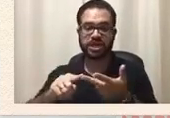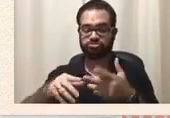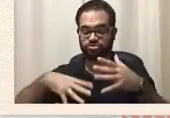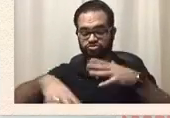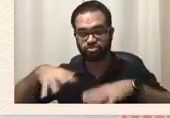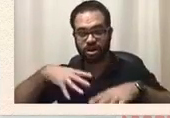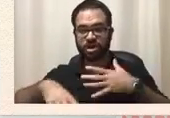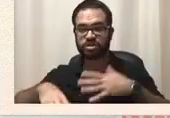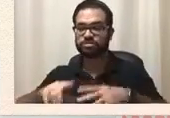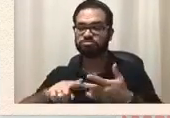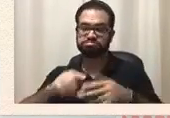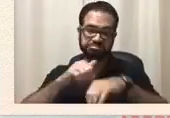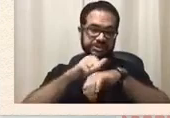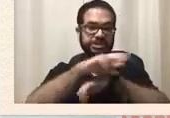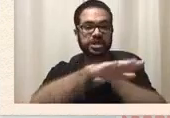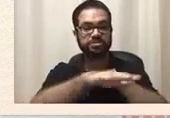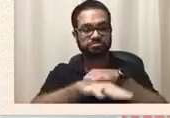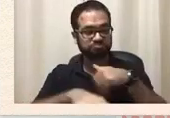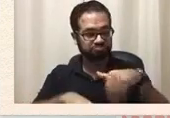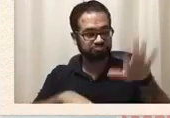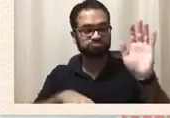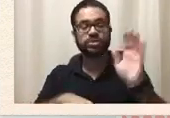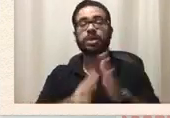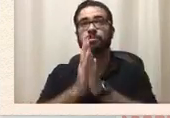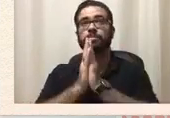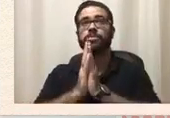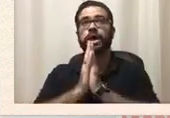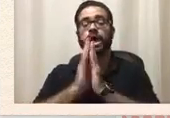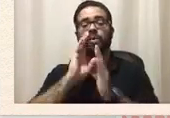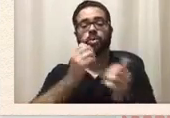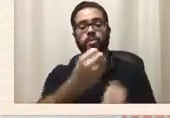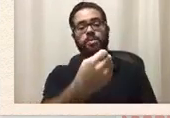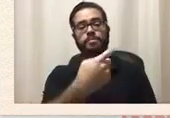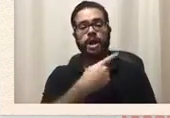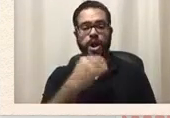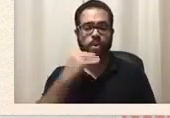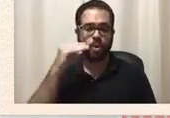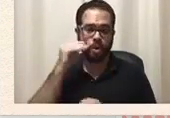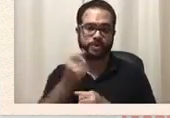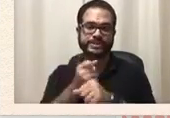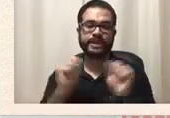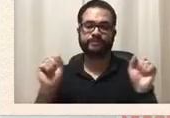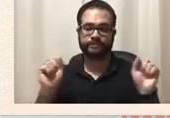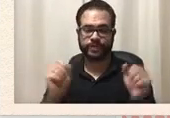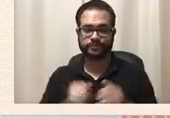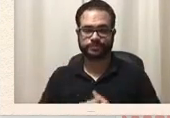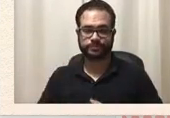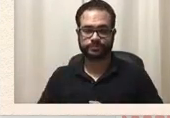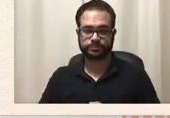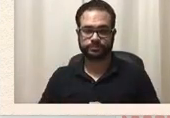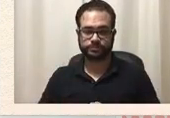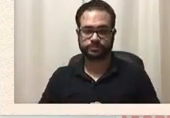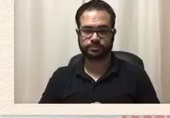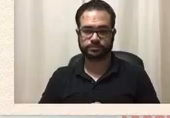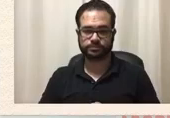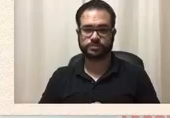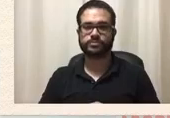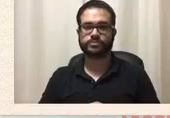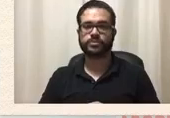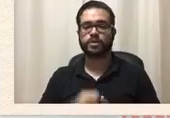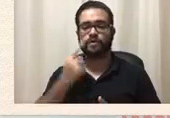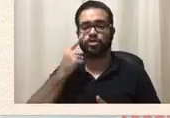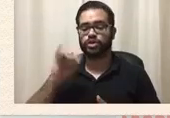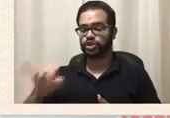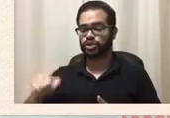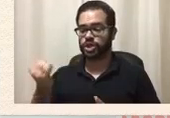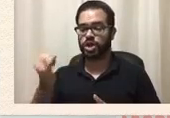and you pray they return home safely for you. In the case of JR, I was accustomed